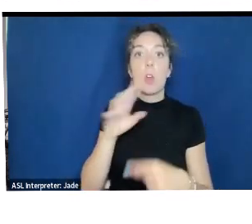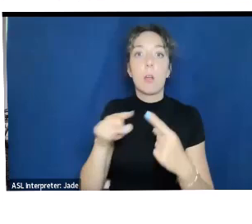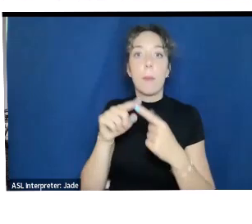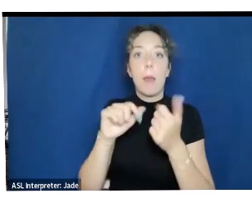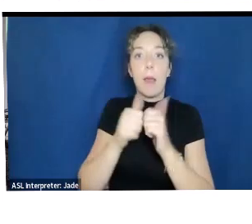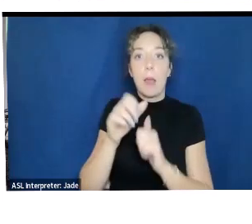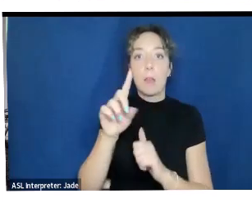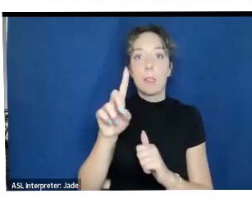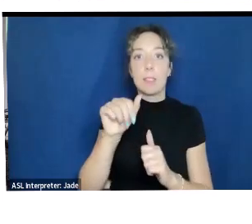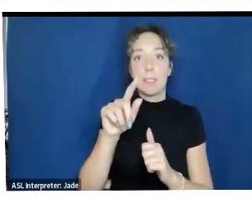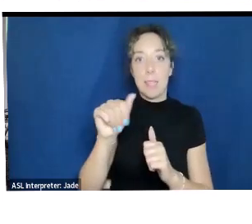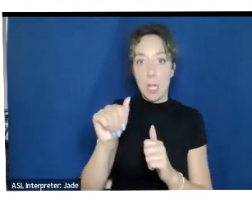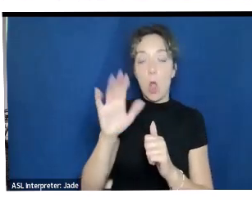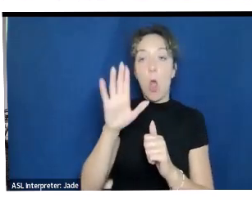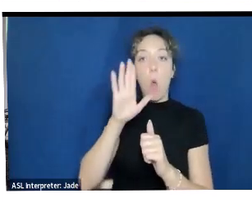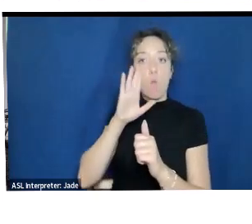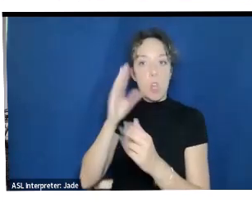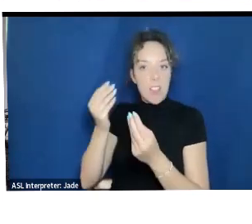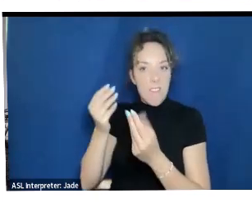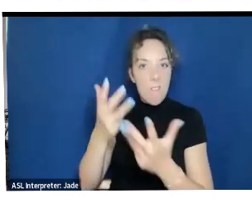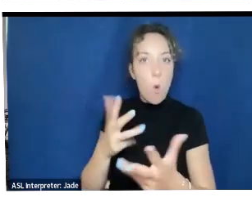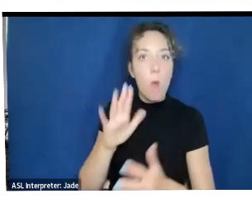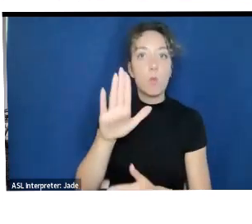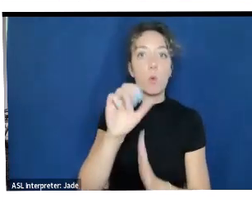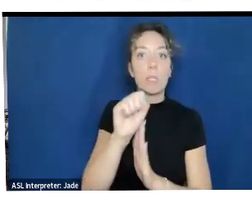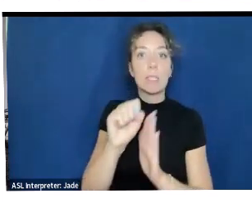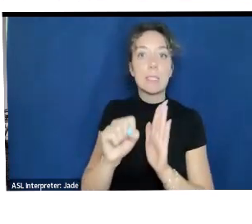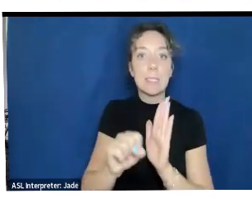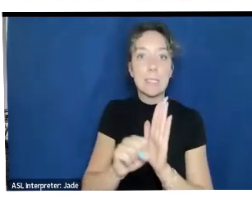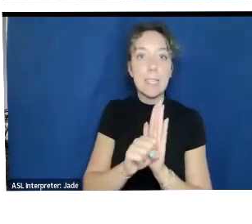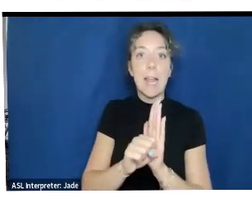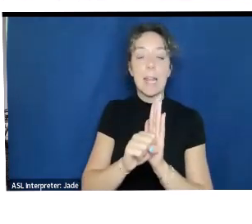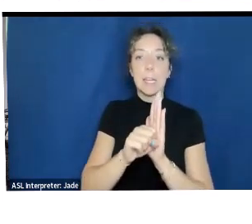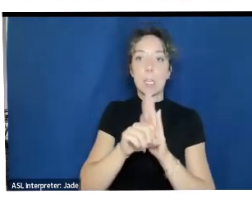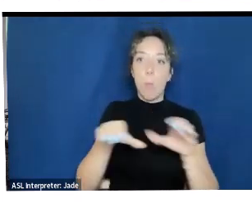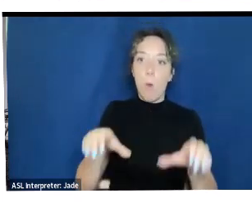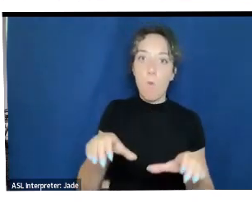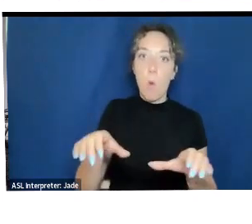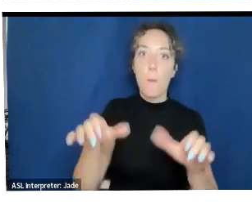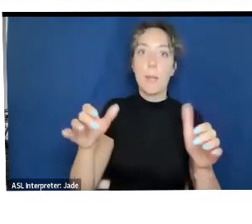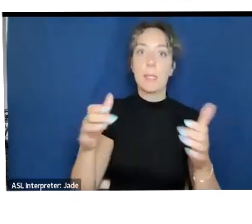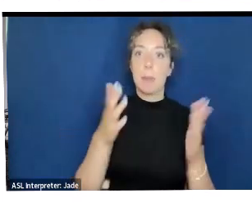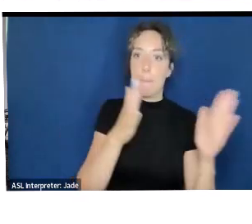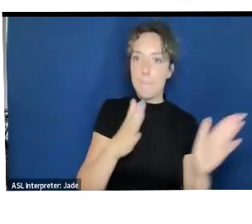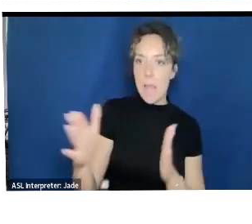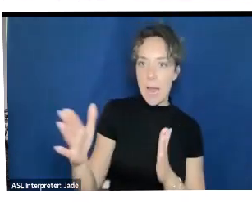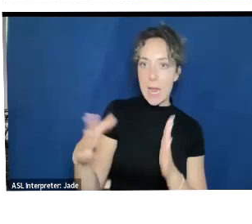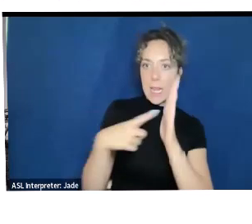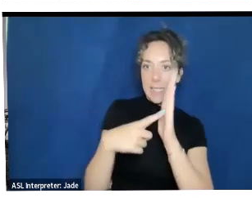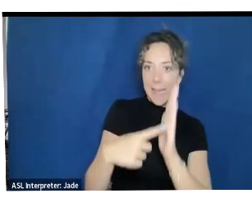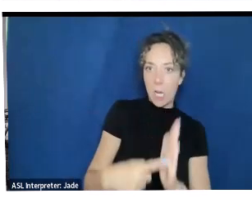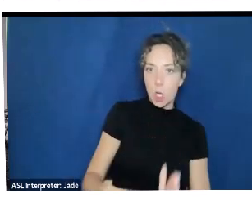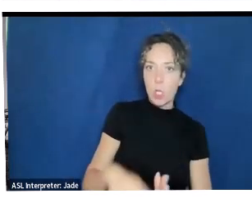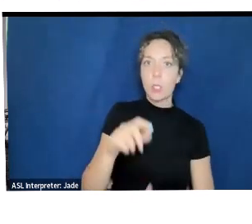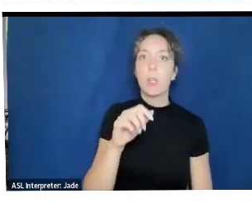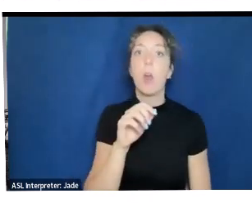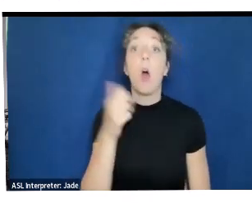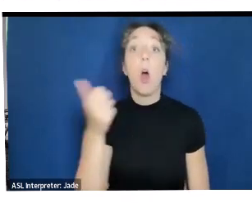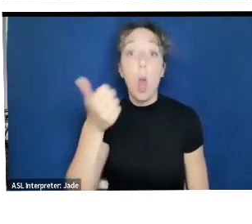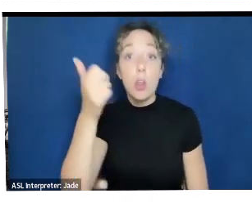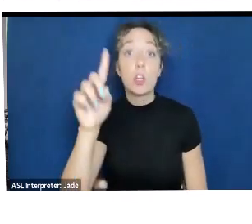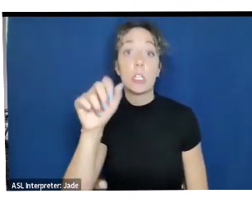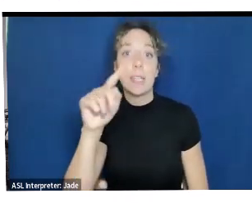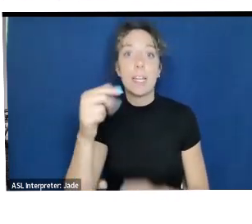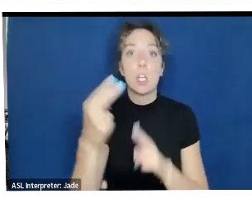indicators and other data used in the annual determination letter. We will discuss timeline